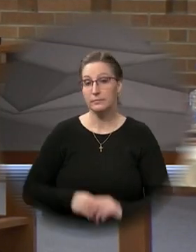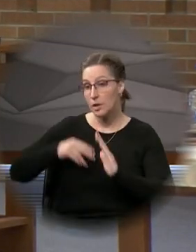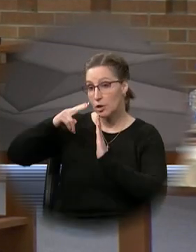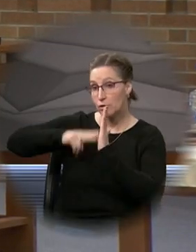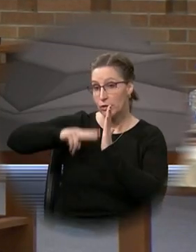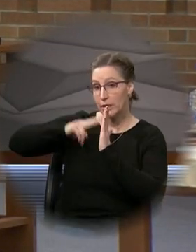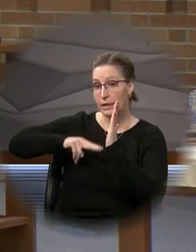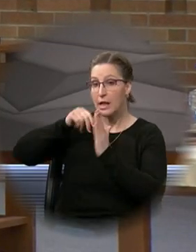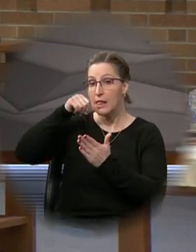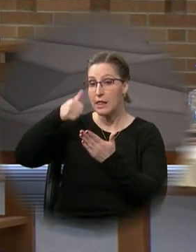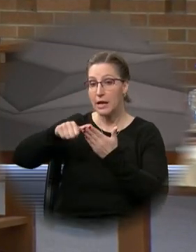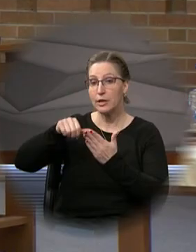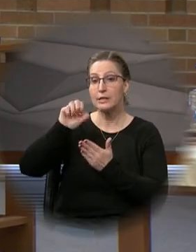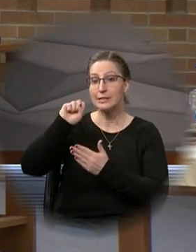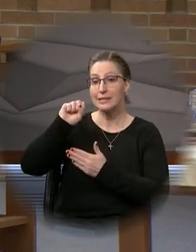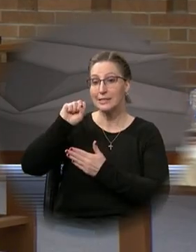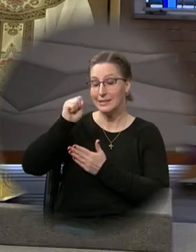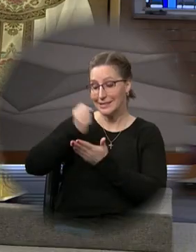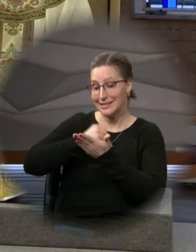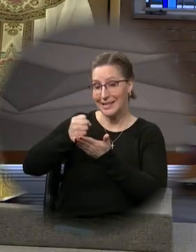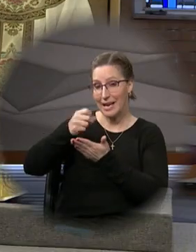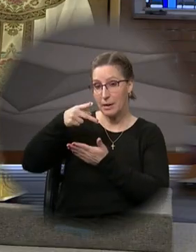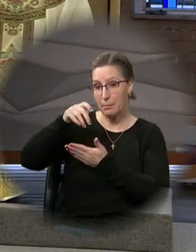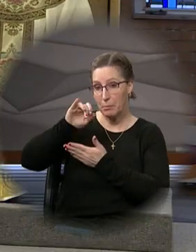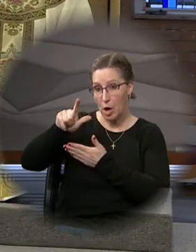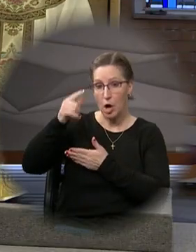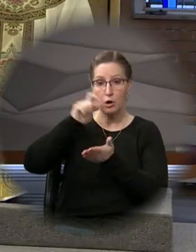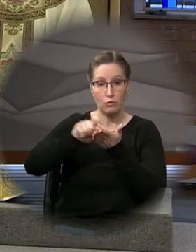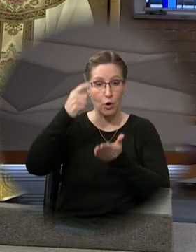Reading from the letter of St. Paul to Titus.